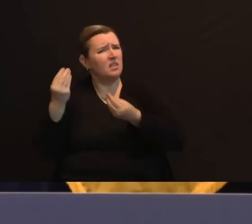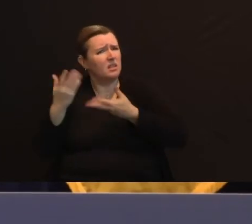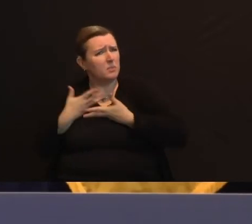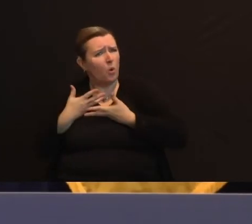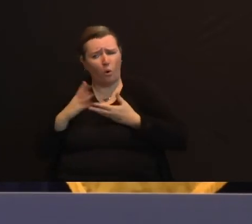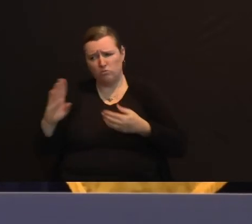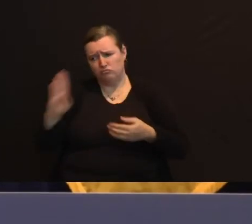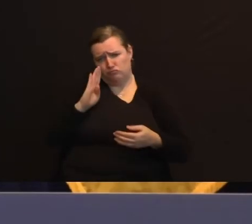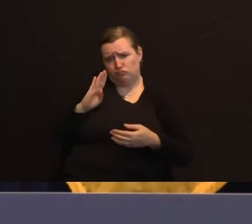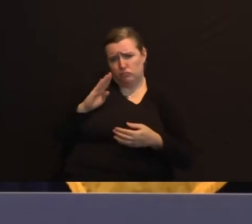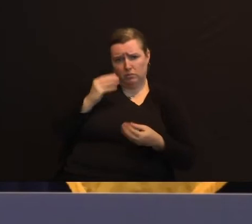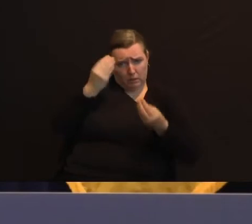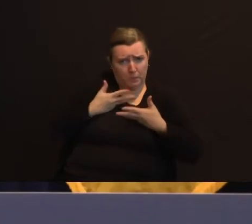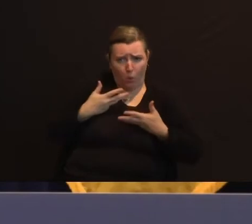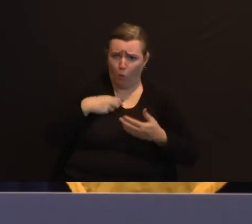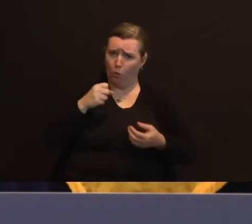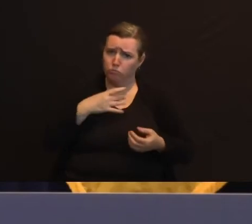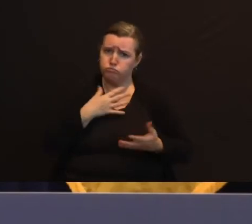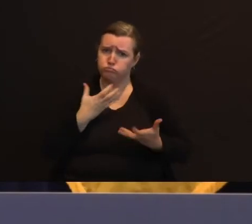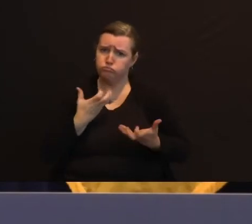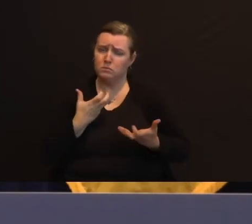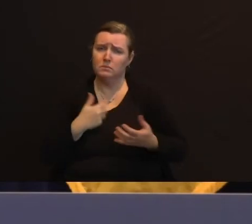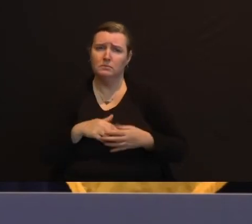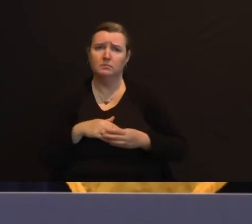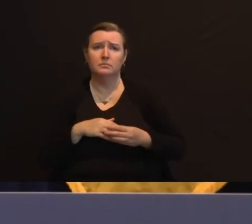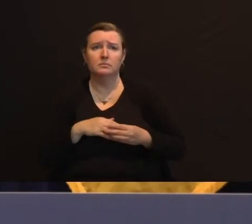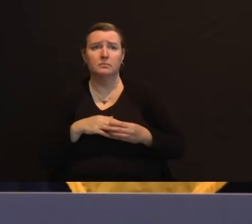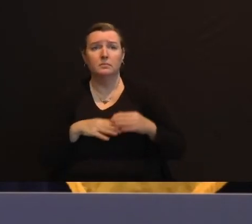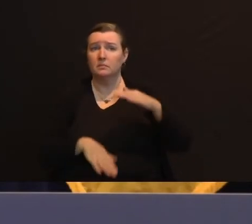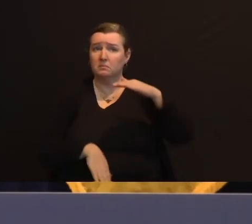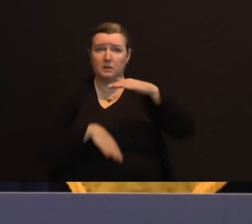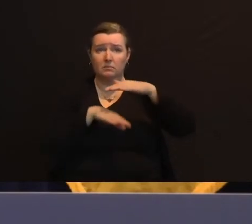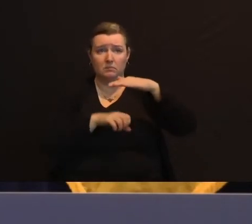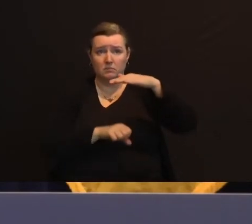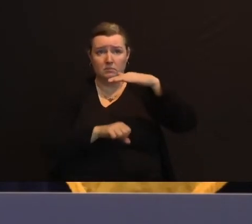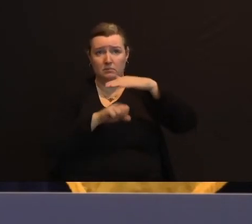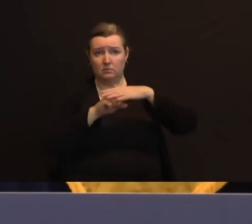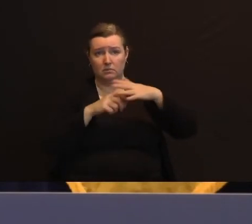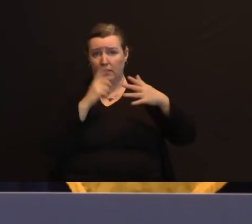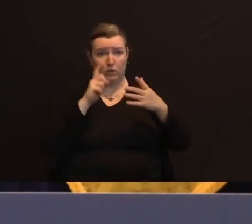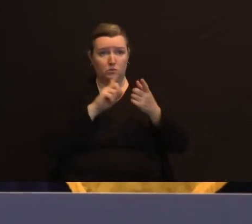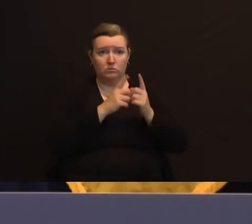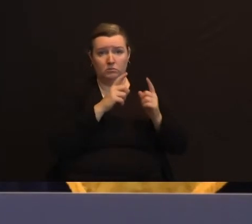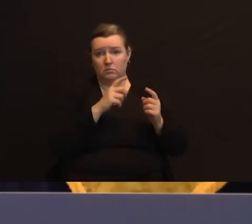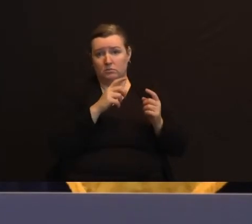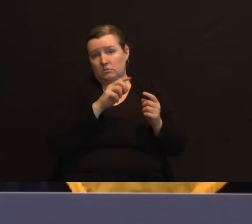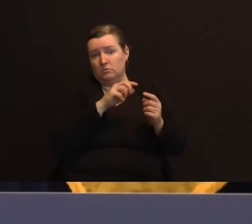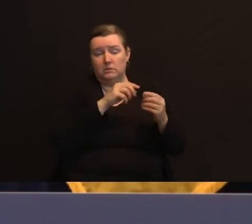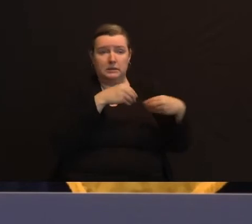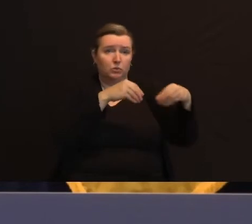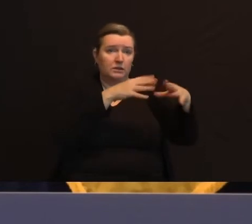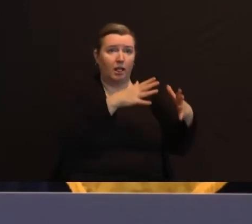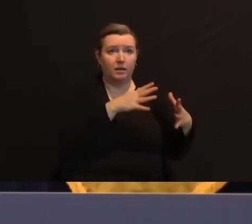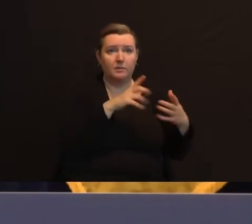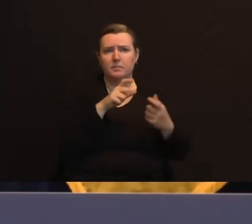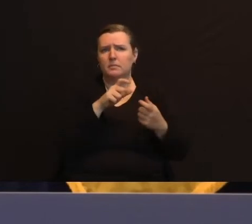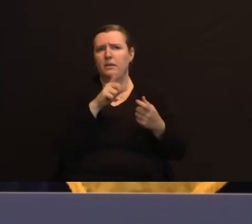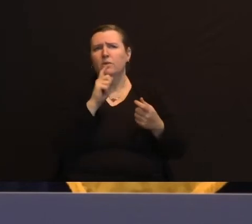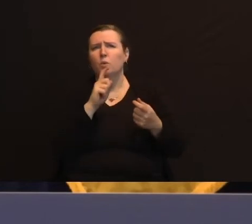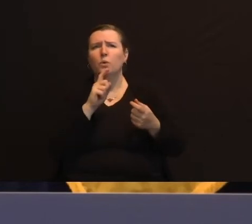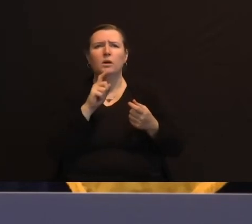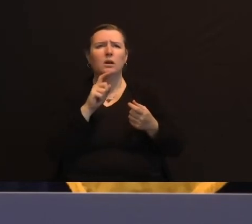afterward. But folks, yeah, the capacities Paramount have not changed in retail, right? The rules of the road in retail are what